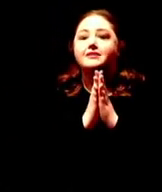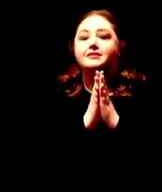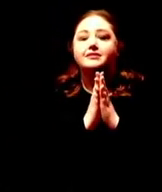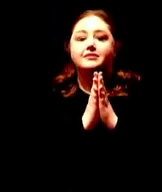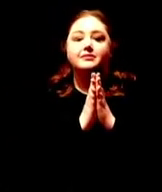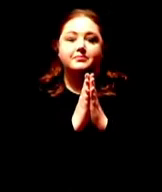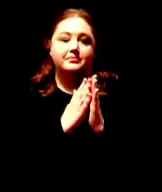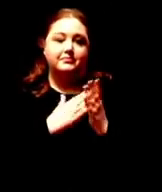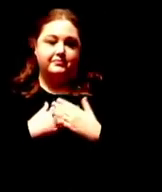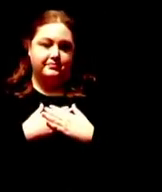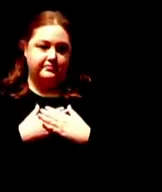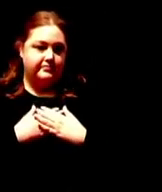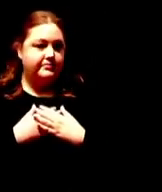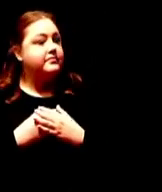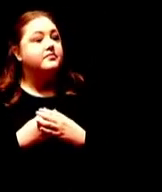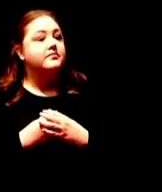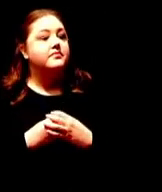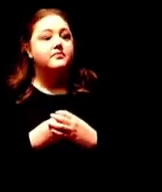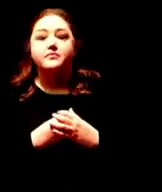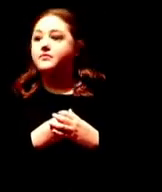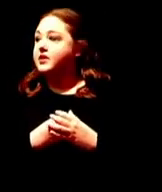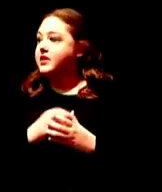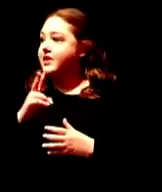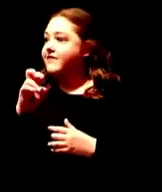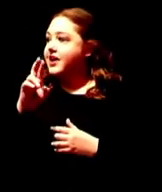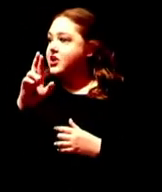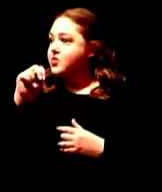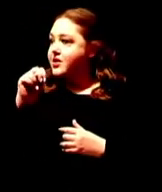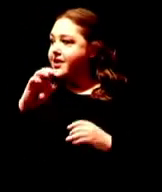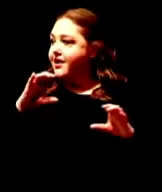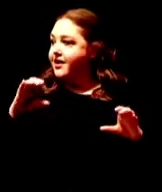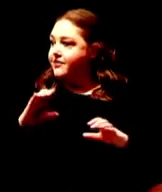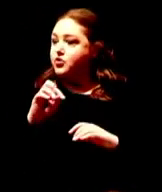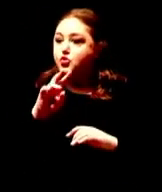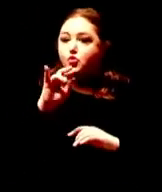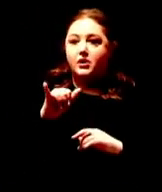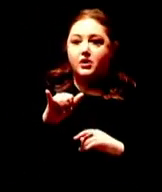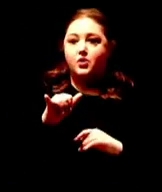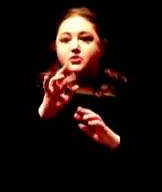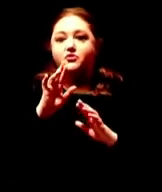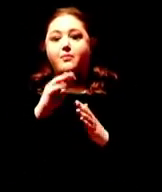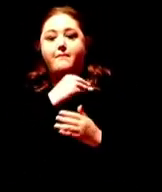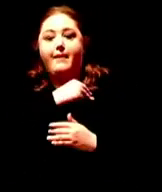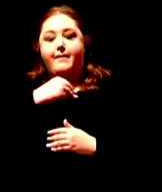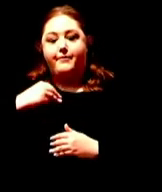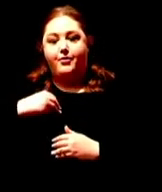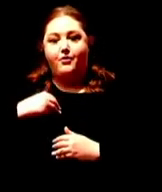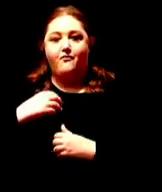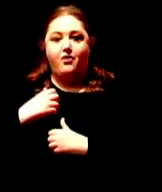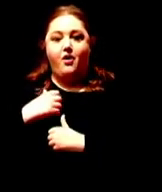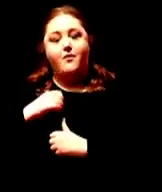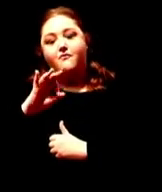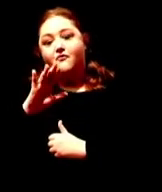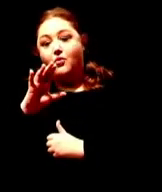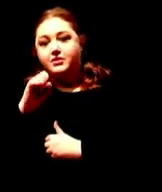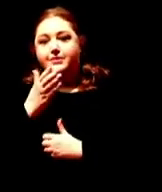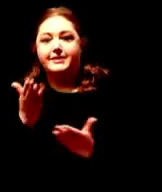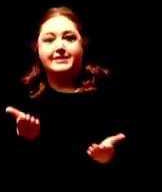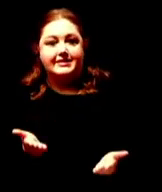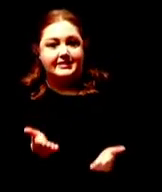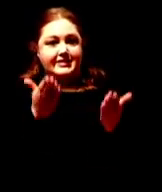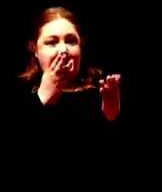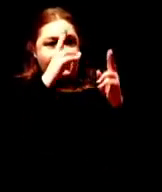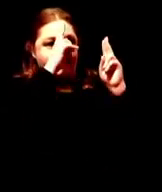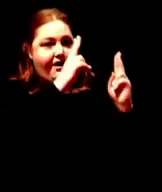thank that any veteran, active duty, or reserve member of the armed forces, please stand at this time